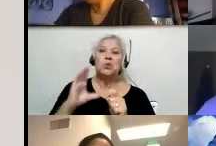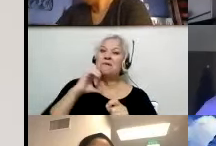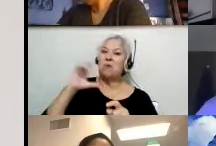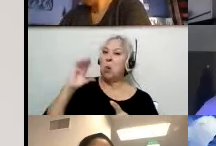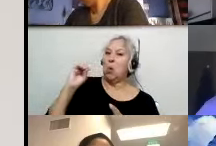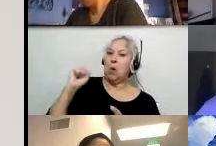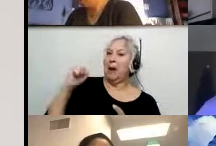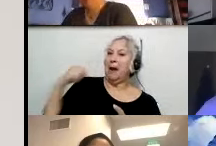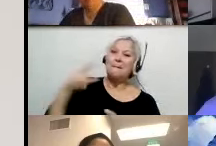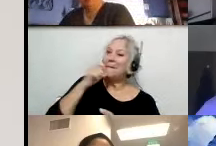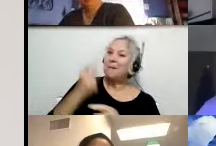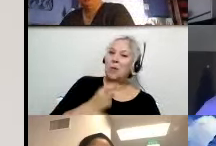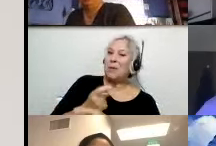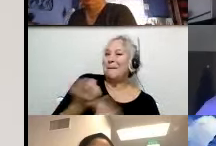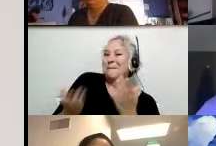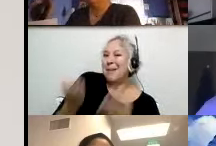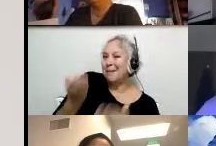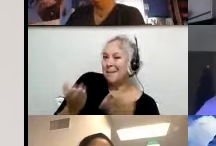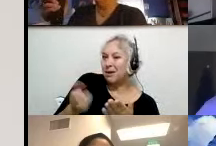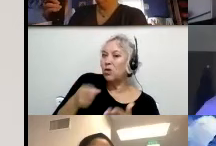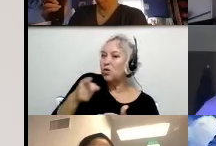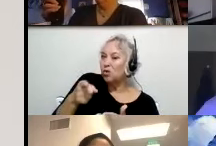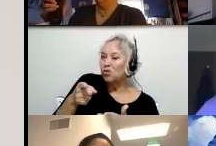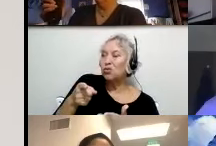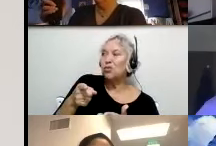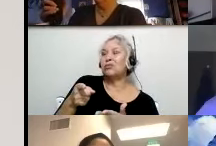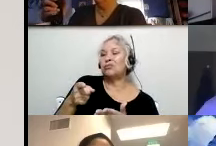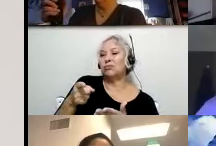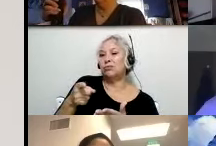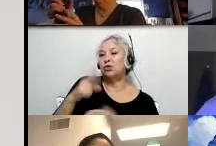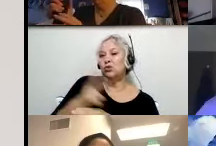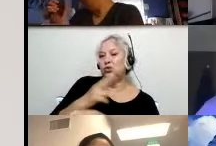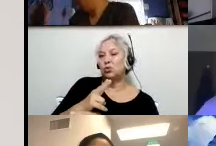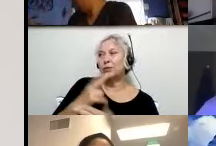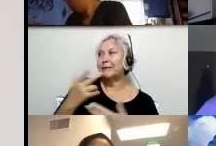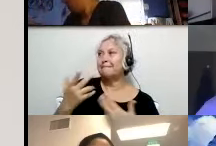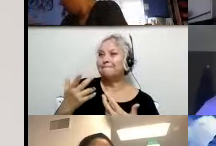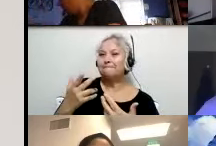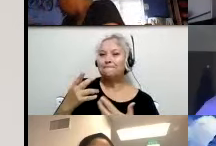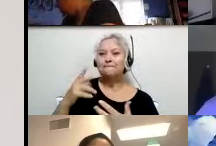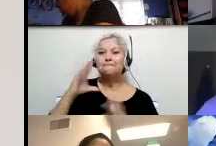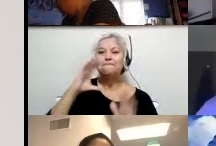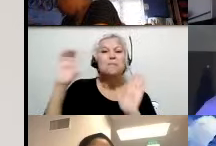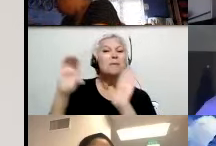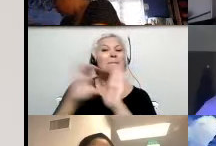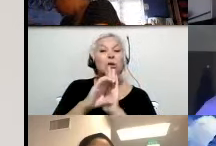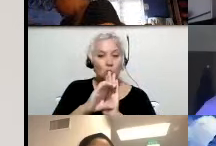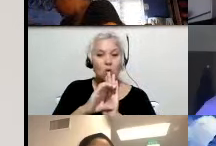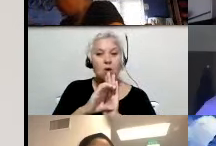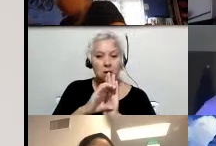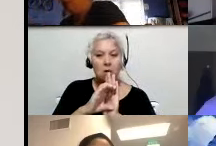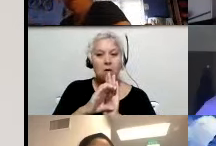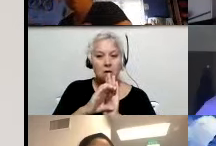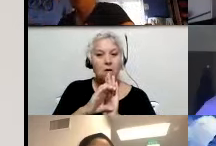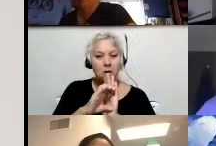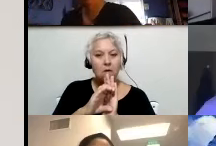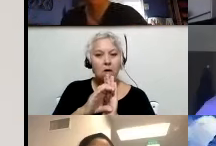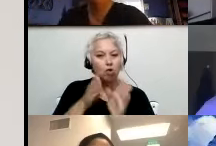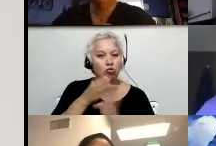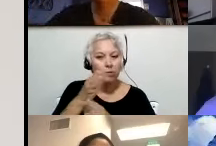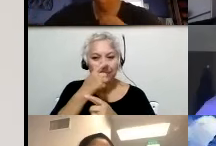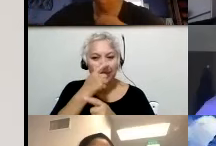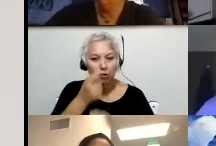not appropriate. And maybe you're going to use a pictorial career interest inventory